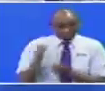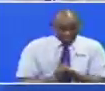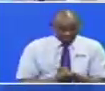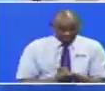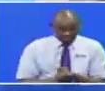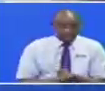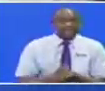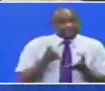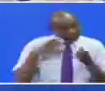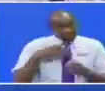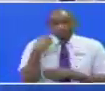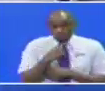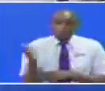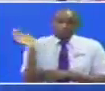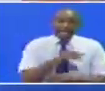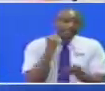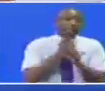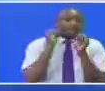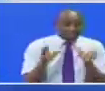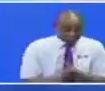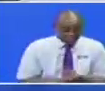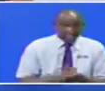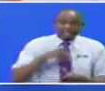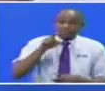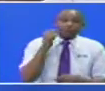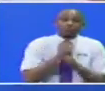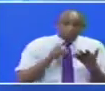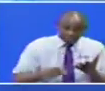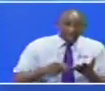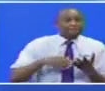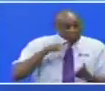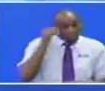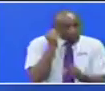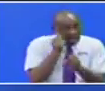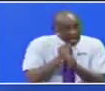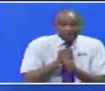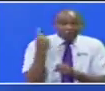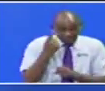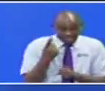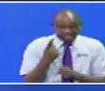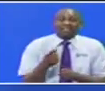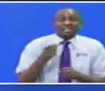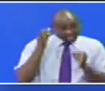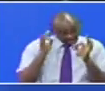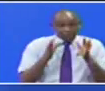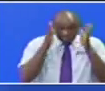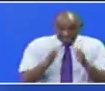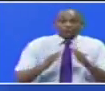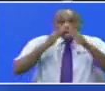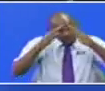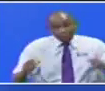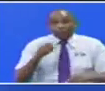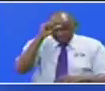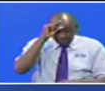all. Those who do not return to work will have to give up more than their workstations. Na yule ambaye hako katika nyumba ya